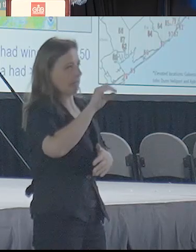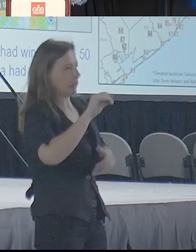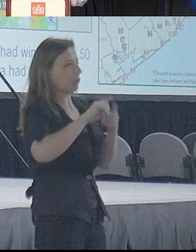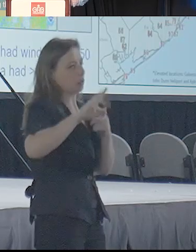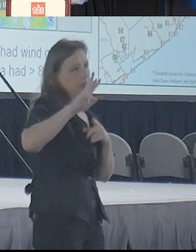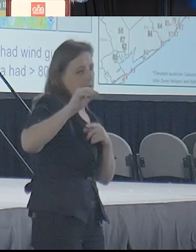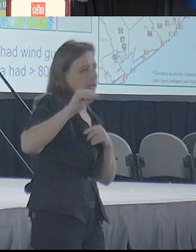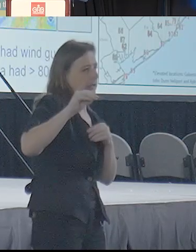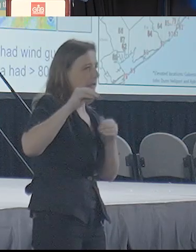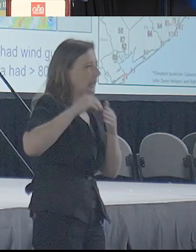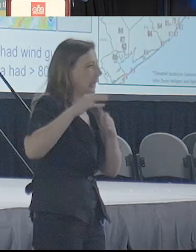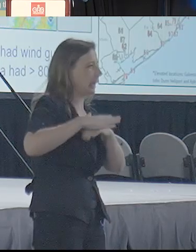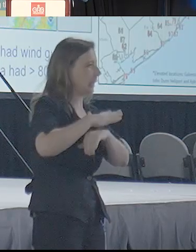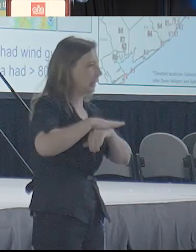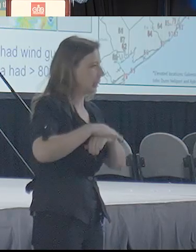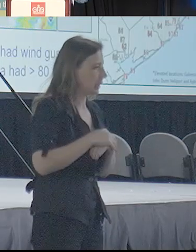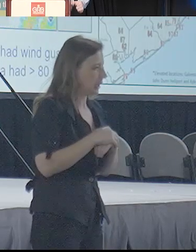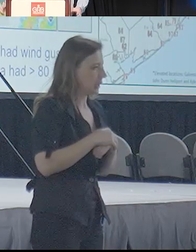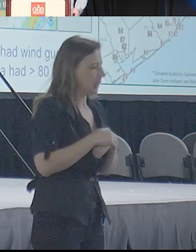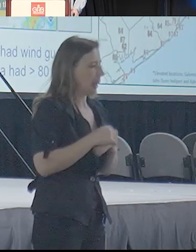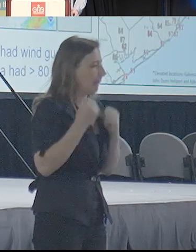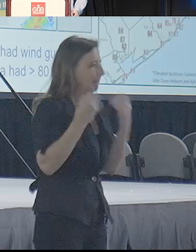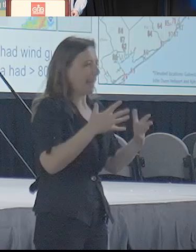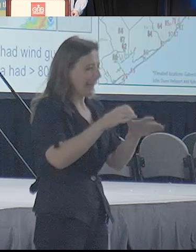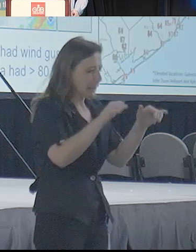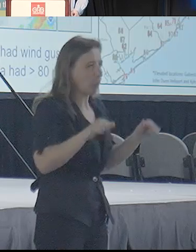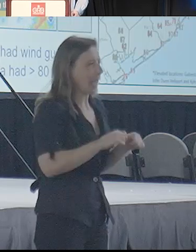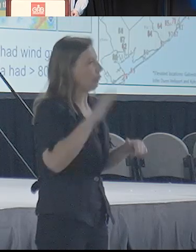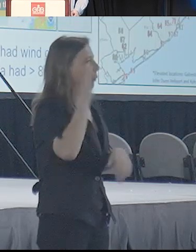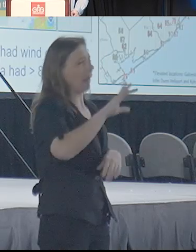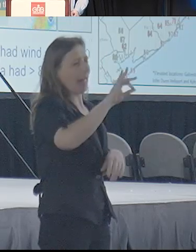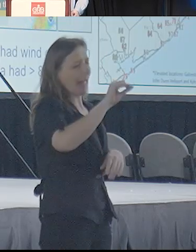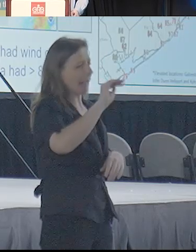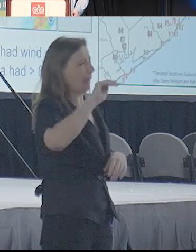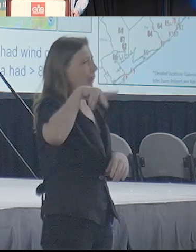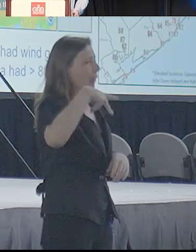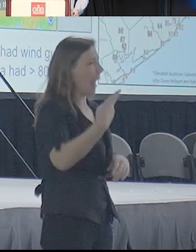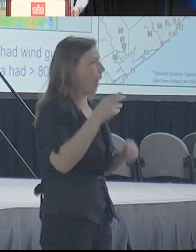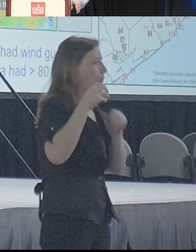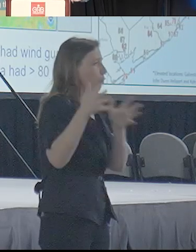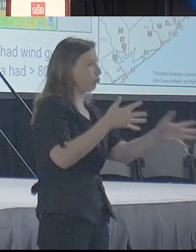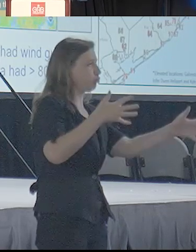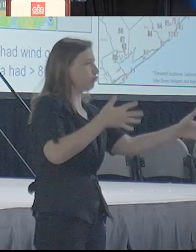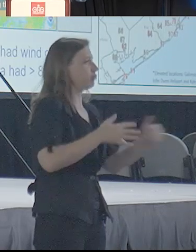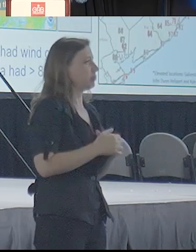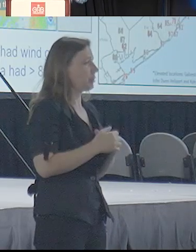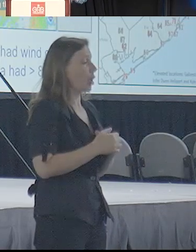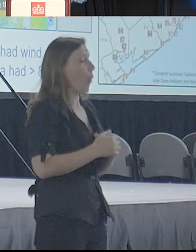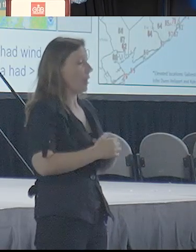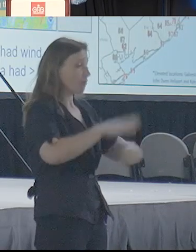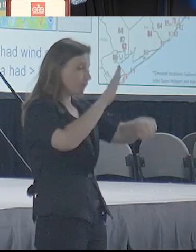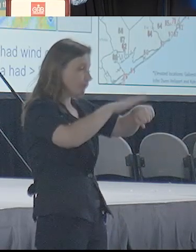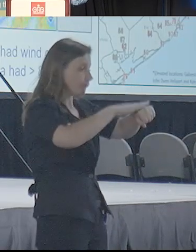60 inland. But there were many locations getting 80-plus miles per hour wind gusts. So we put out